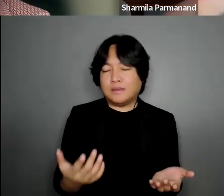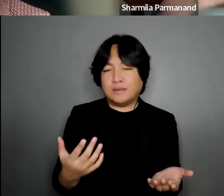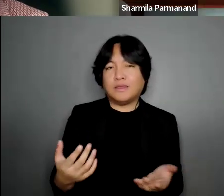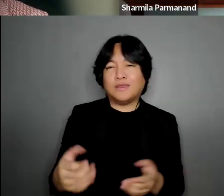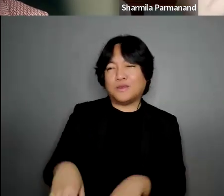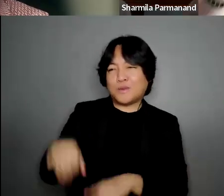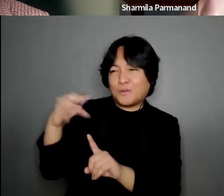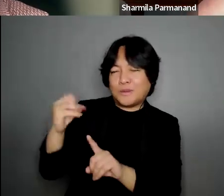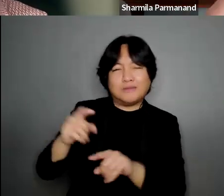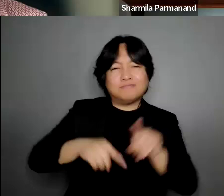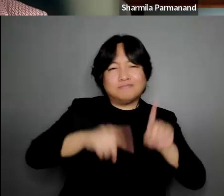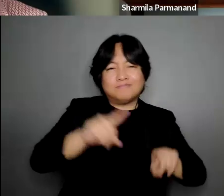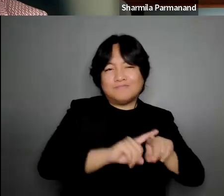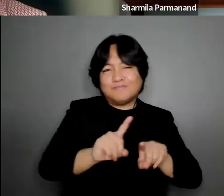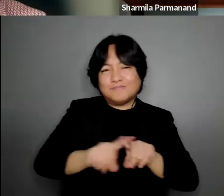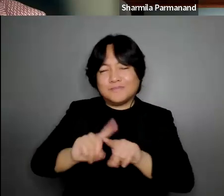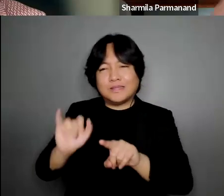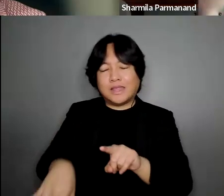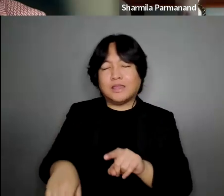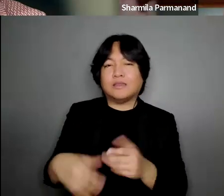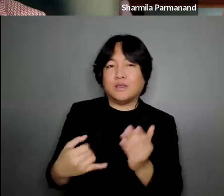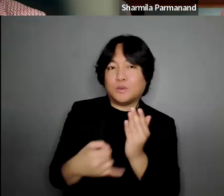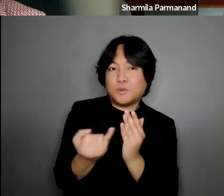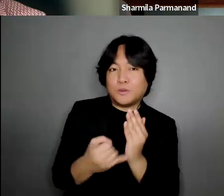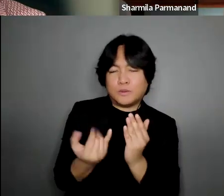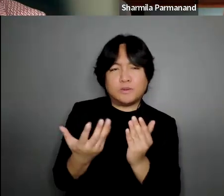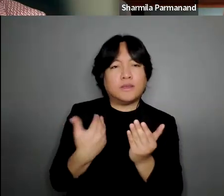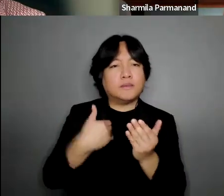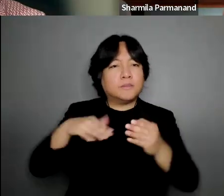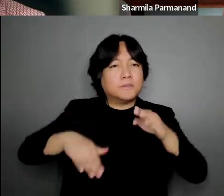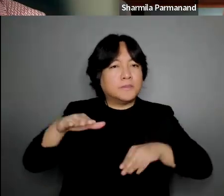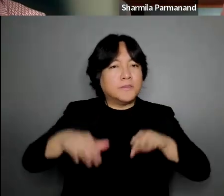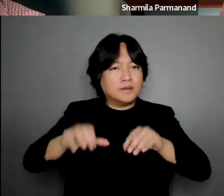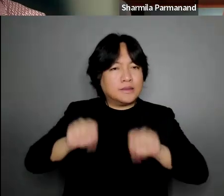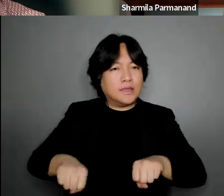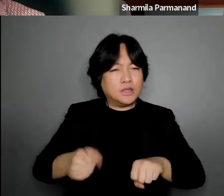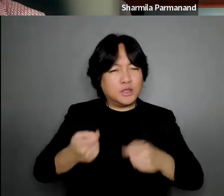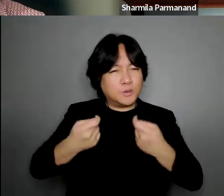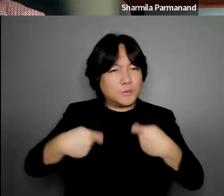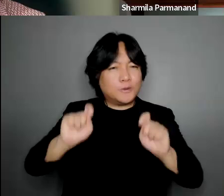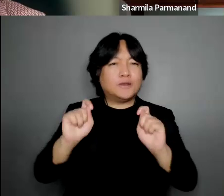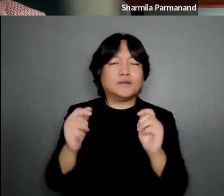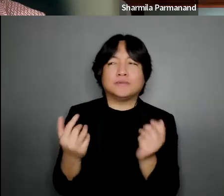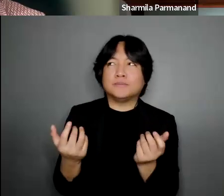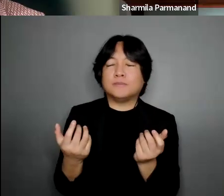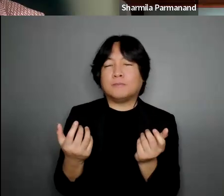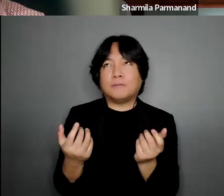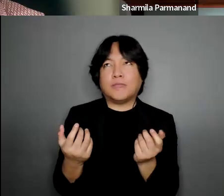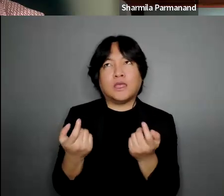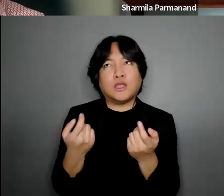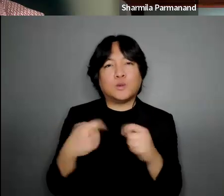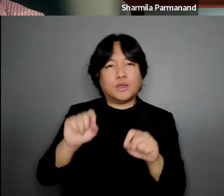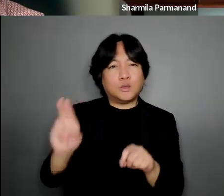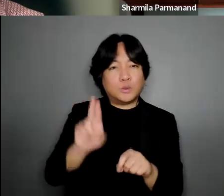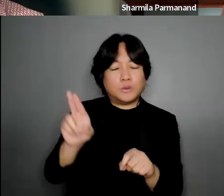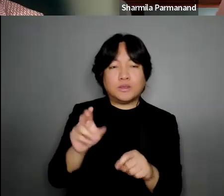orientation, kind of just targeting the top journals. Meron namang balance na pwedeng strike, na I like